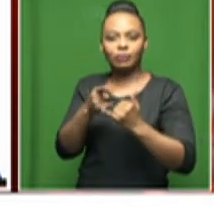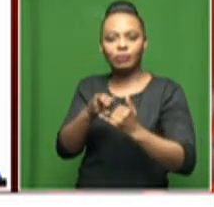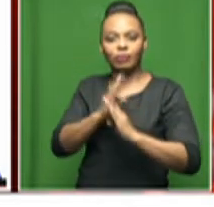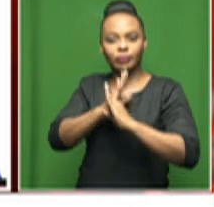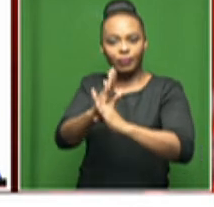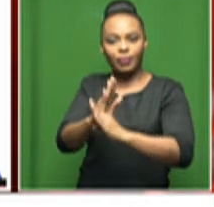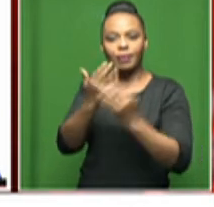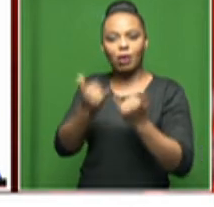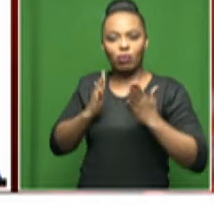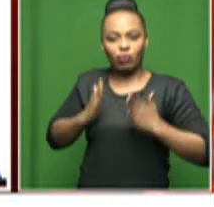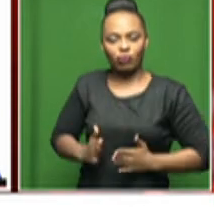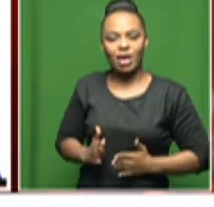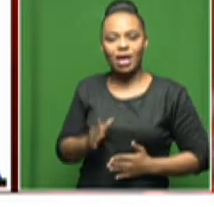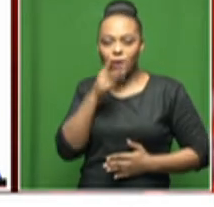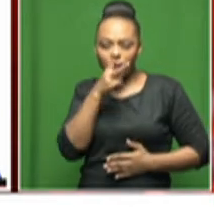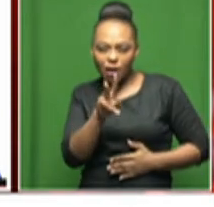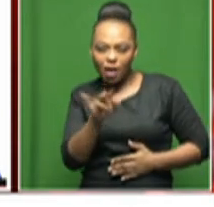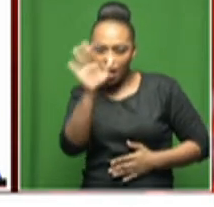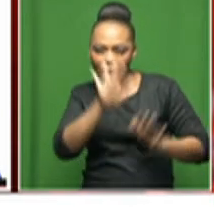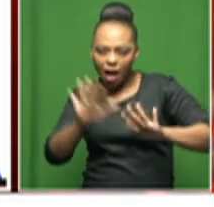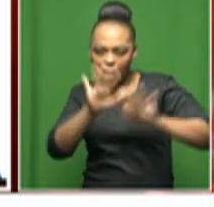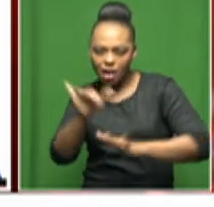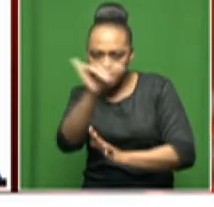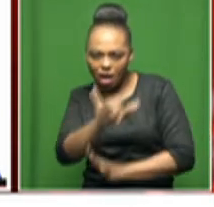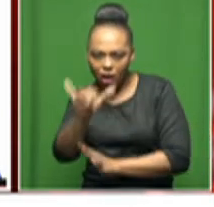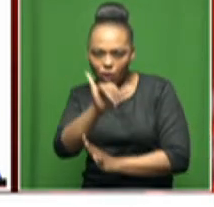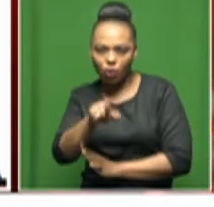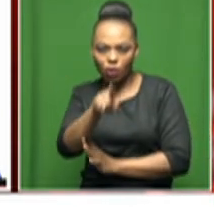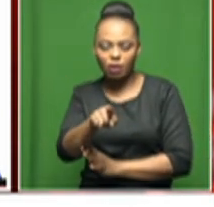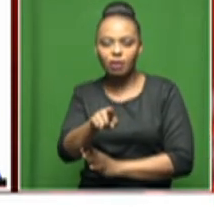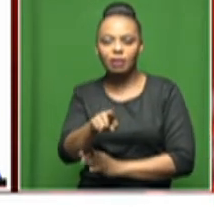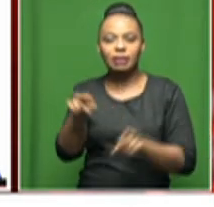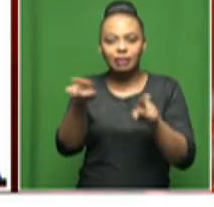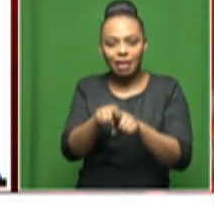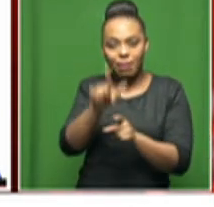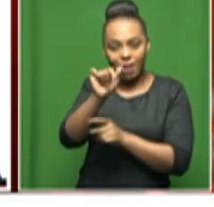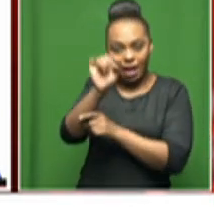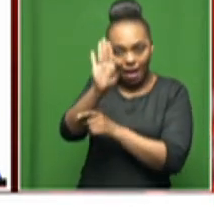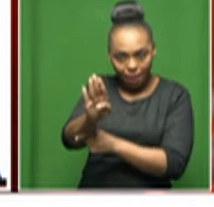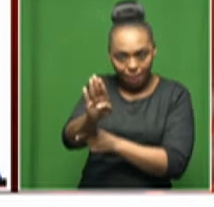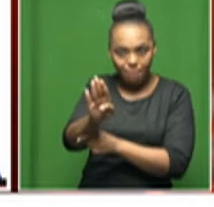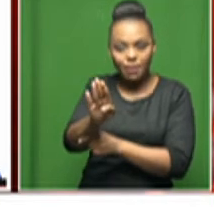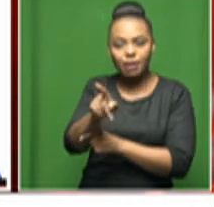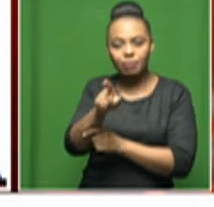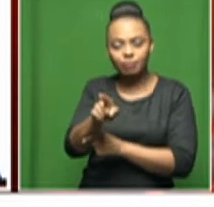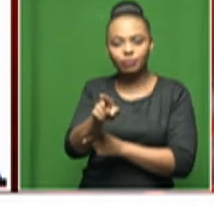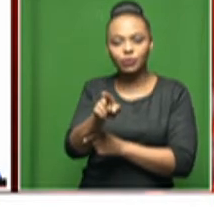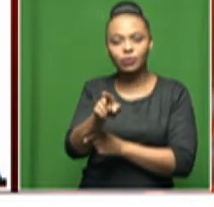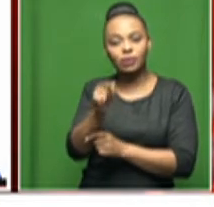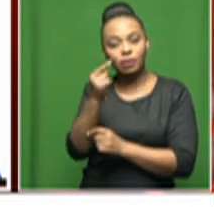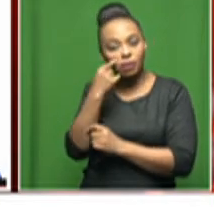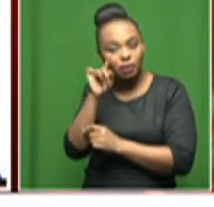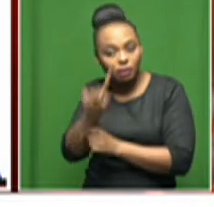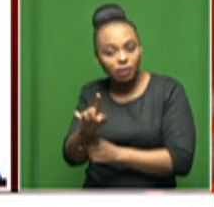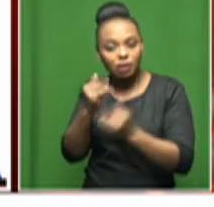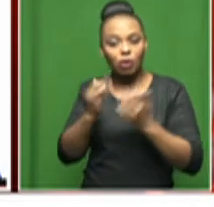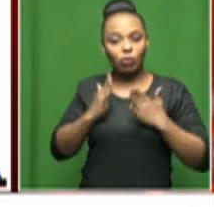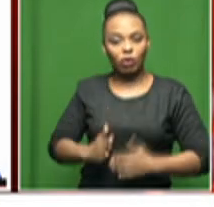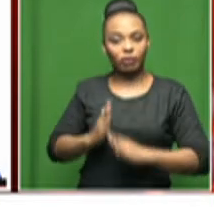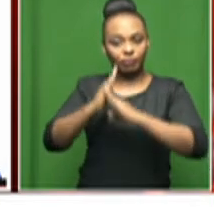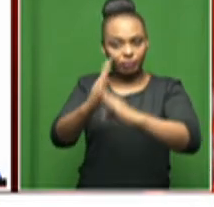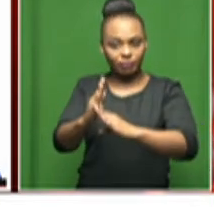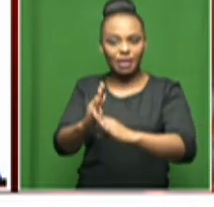I've highlighted in yellow indicates to you that in the same laboratory, the type of antibody that's being induced is very